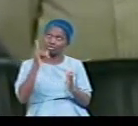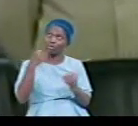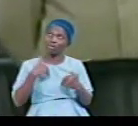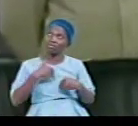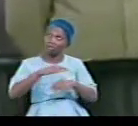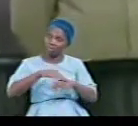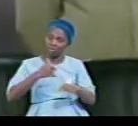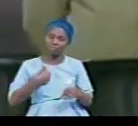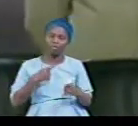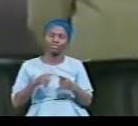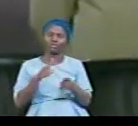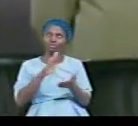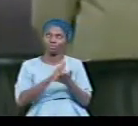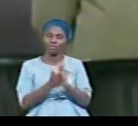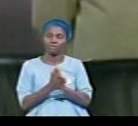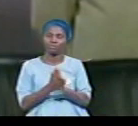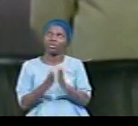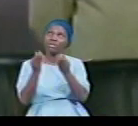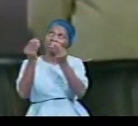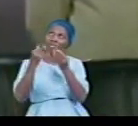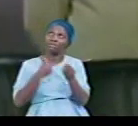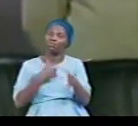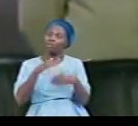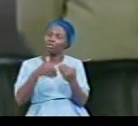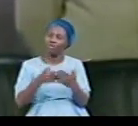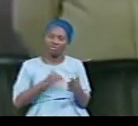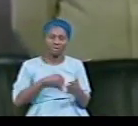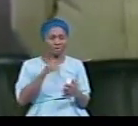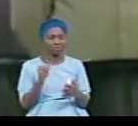need by way of faith,